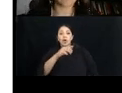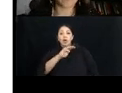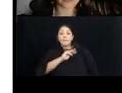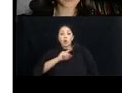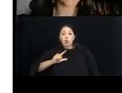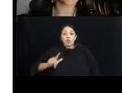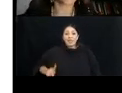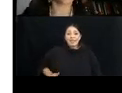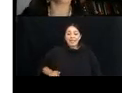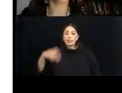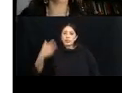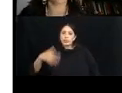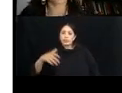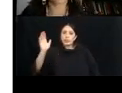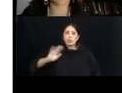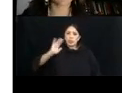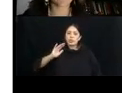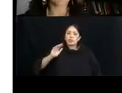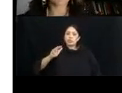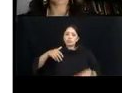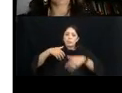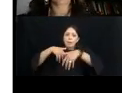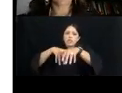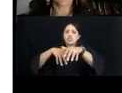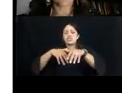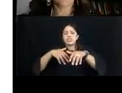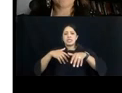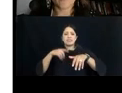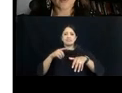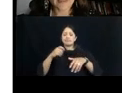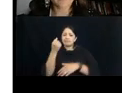He's been marching. There's interaction between